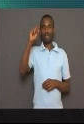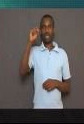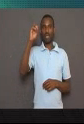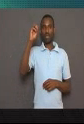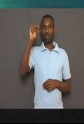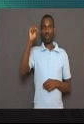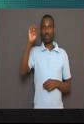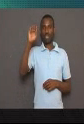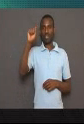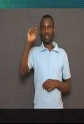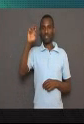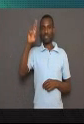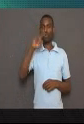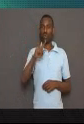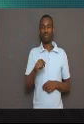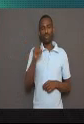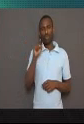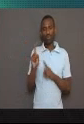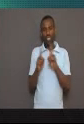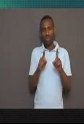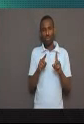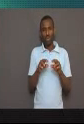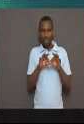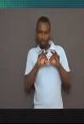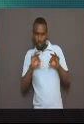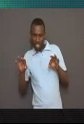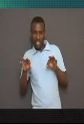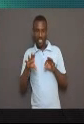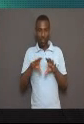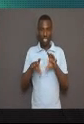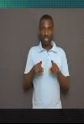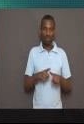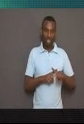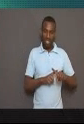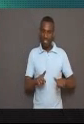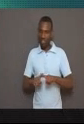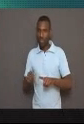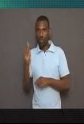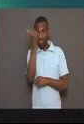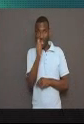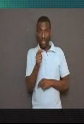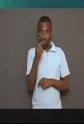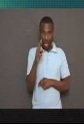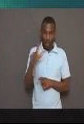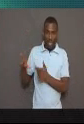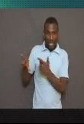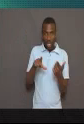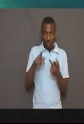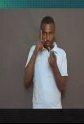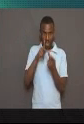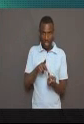A manometer measures the difference in air or liquid pressure by comparing